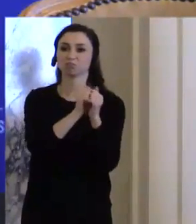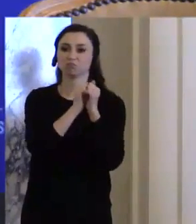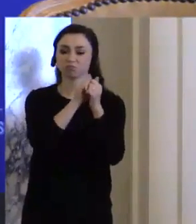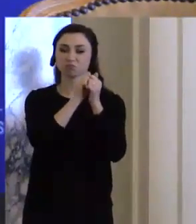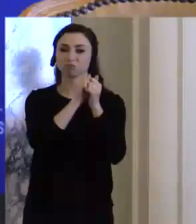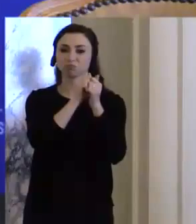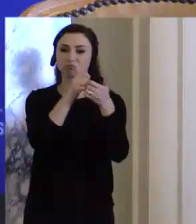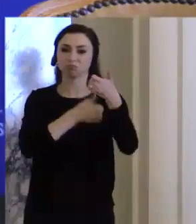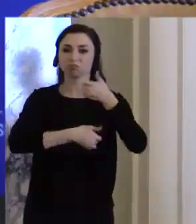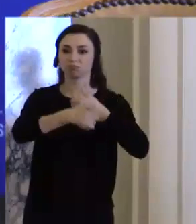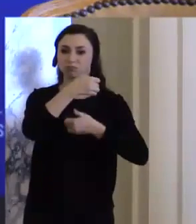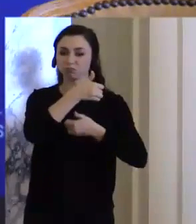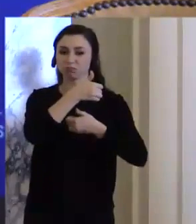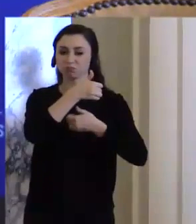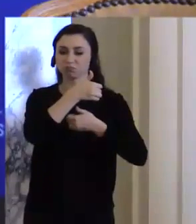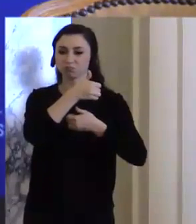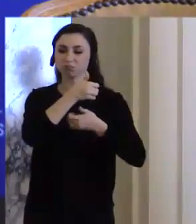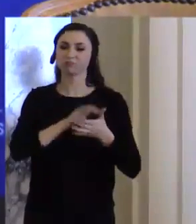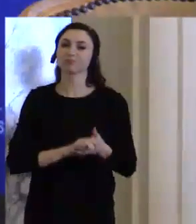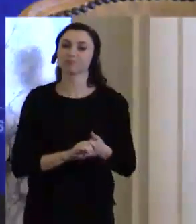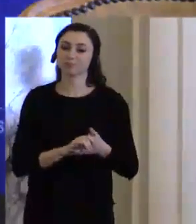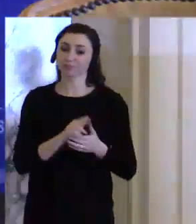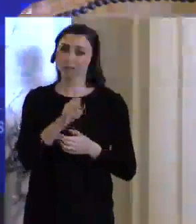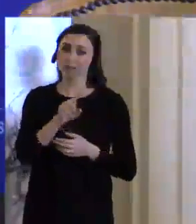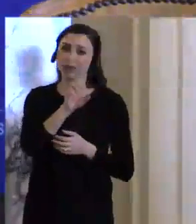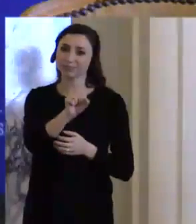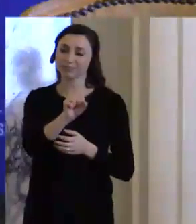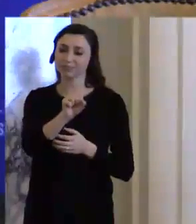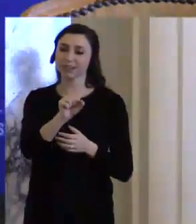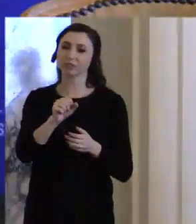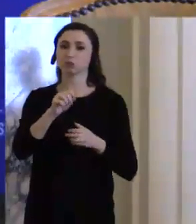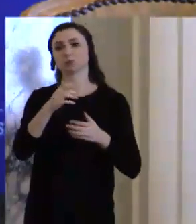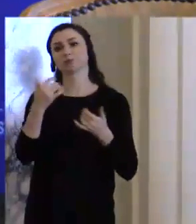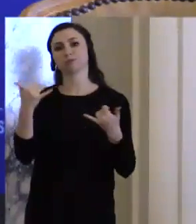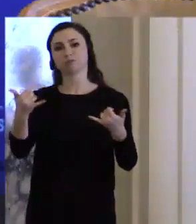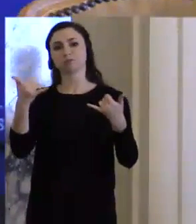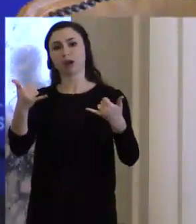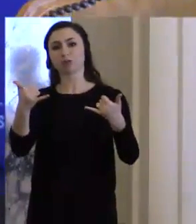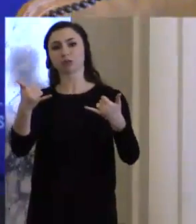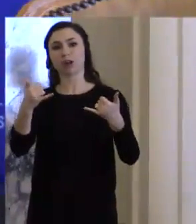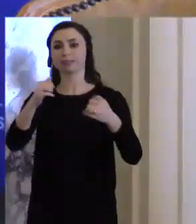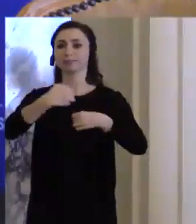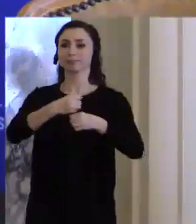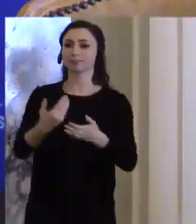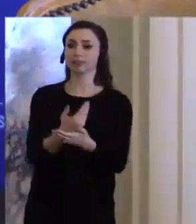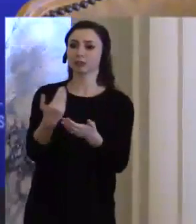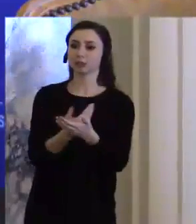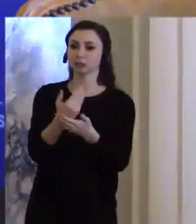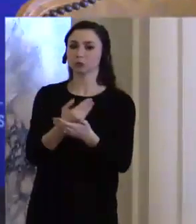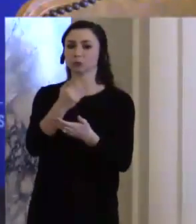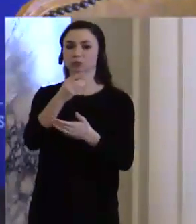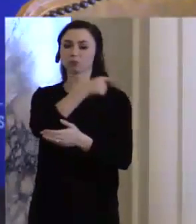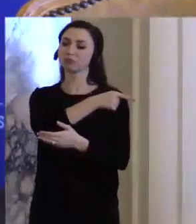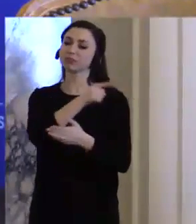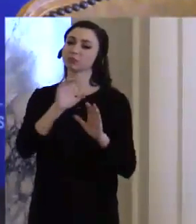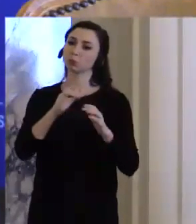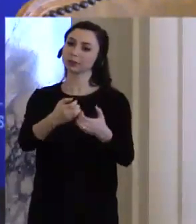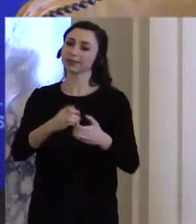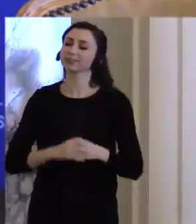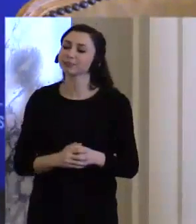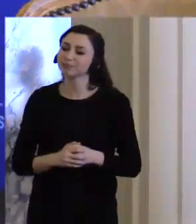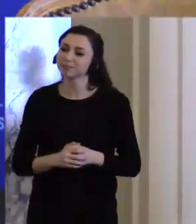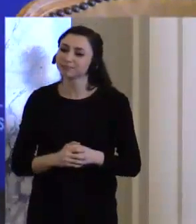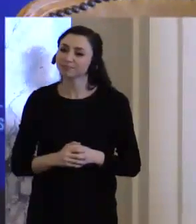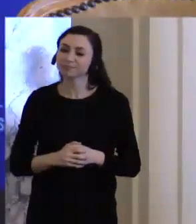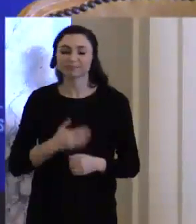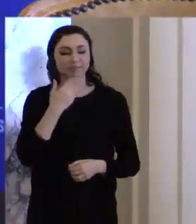General and the Member States to reinvigorate and modernize the institution. Ambassador Mendez, thank you for being here today to